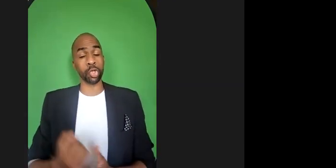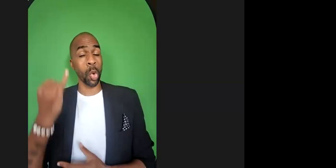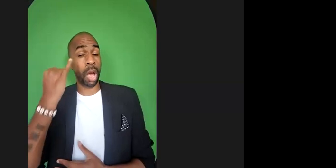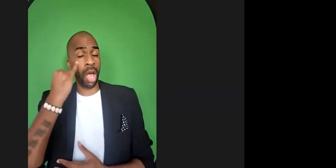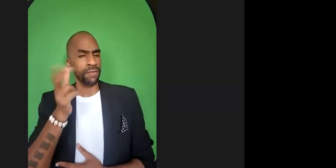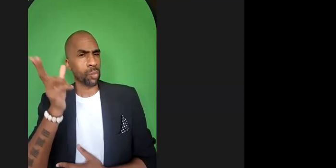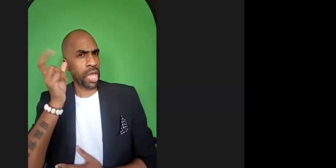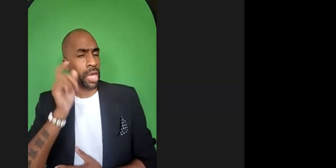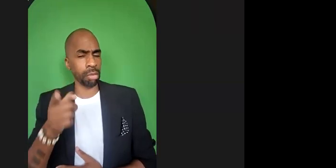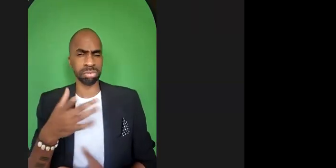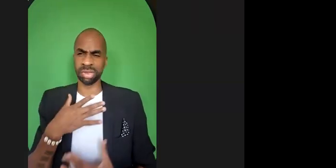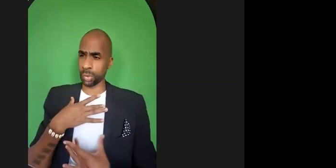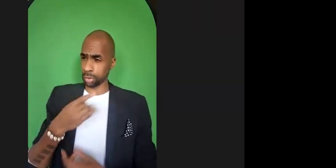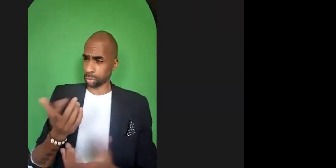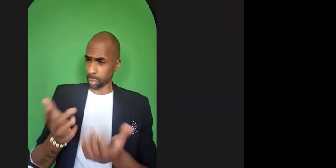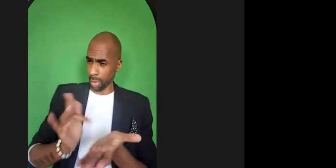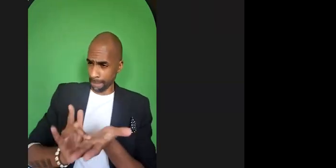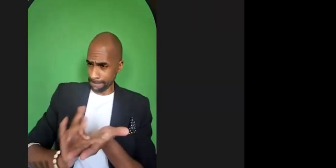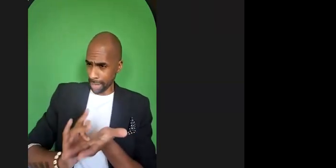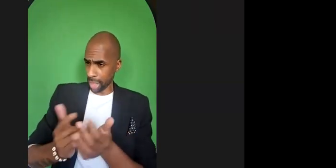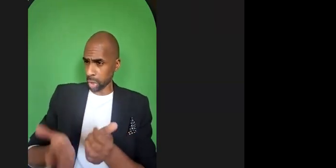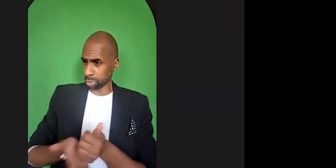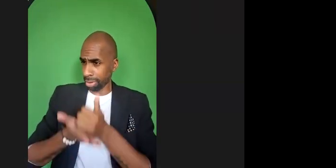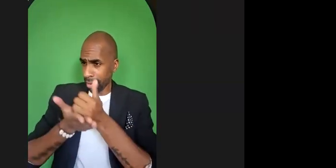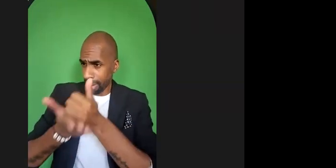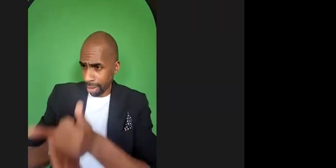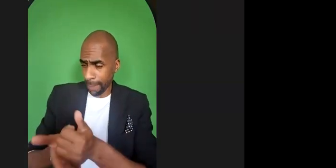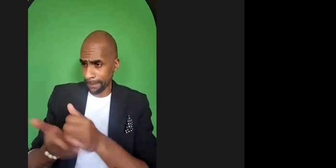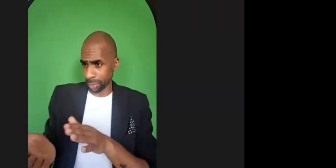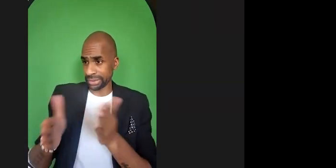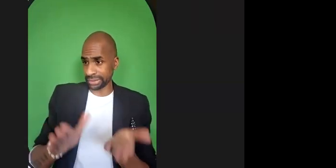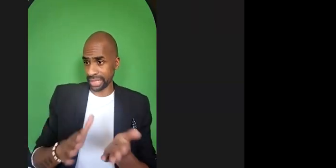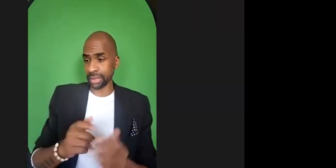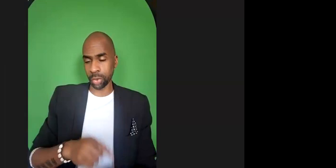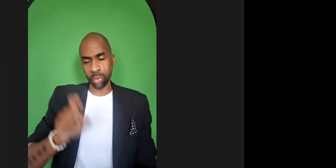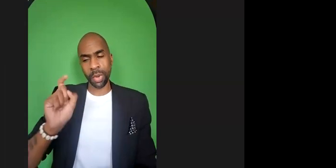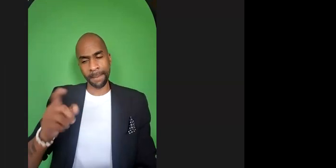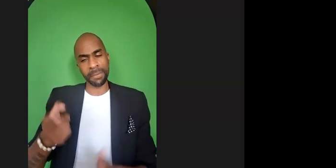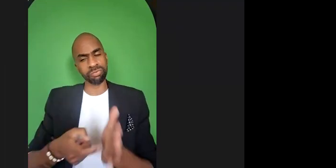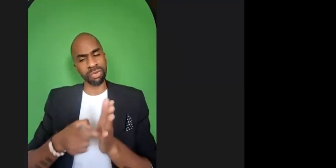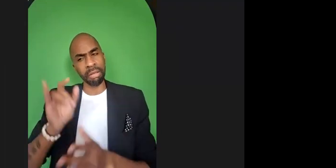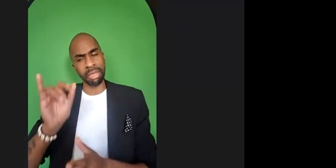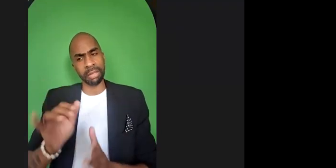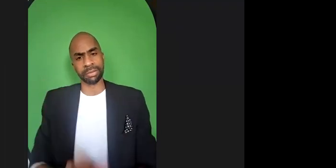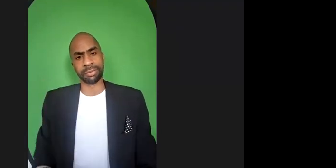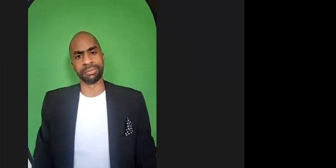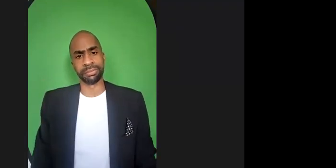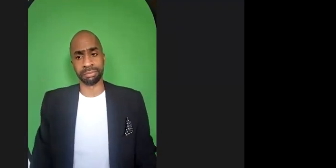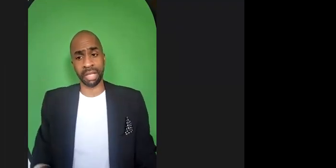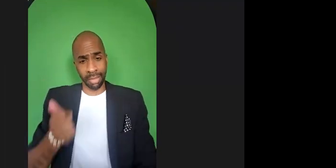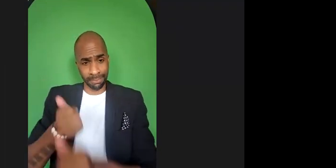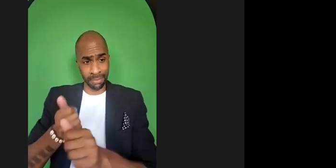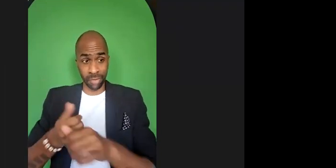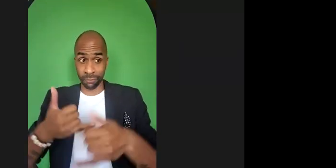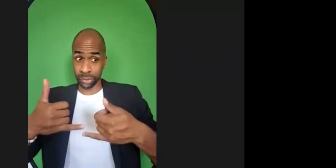in having medical aid in dying as an option, we do have to consider those things in ALS. Do they still have the ability